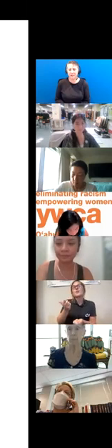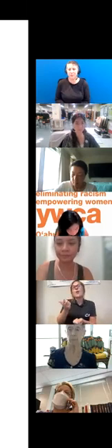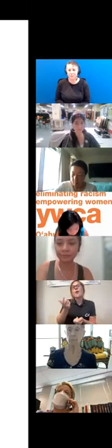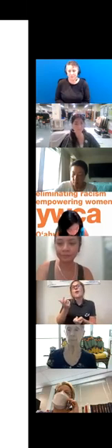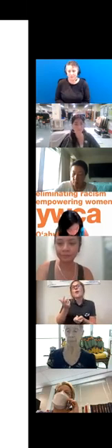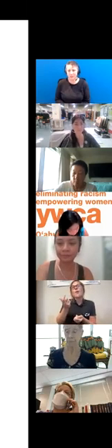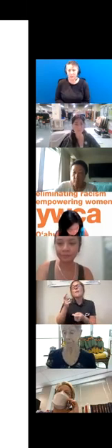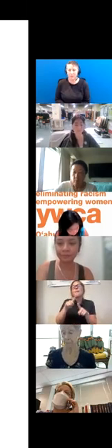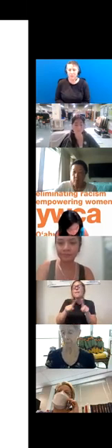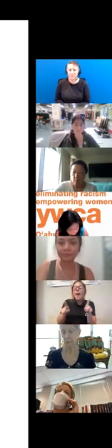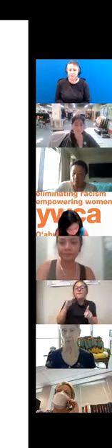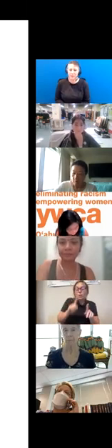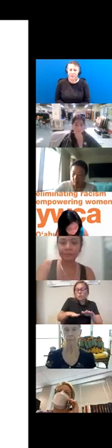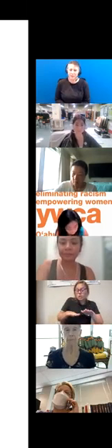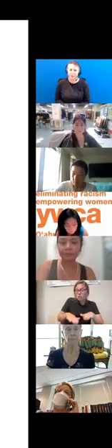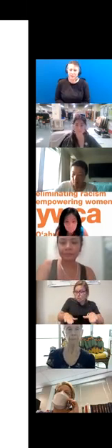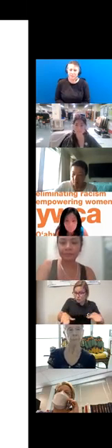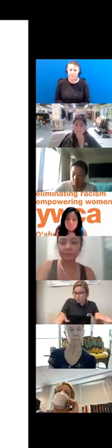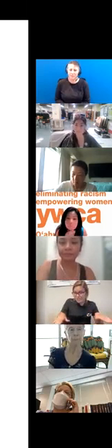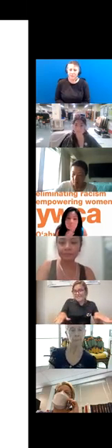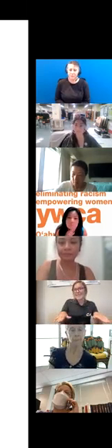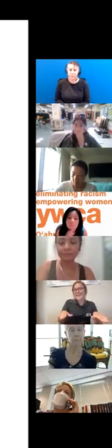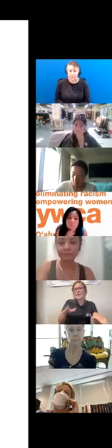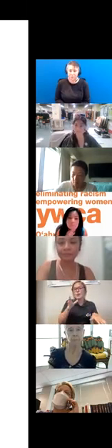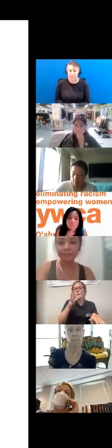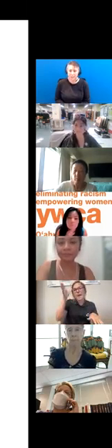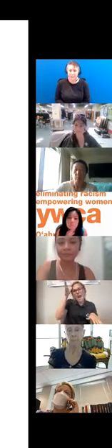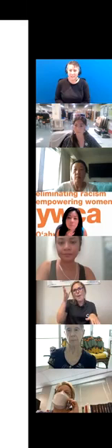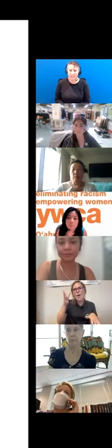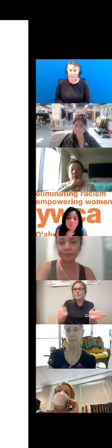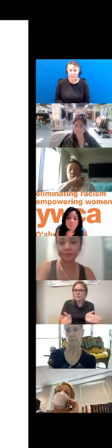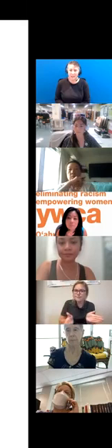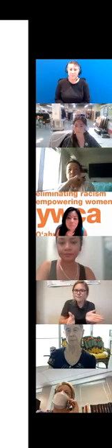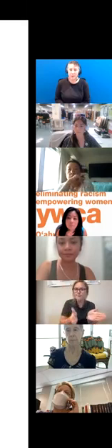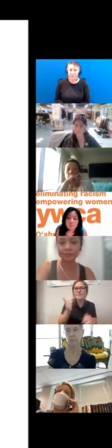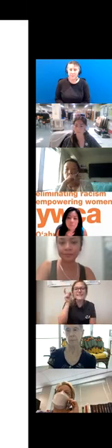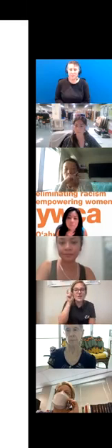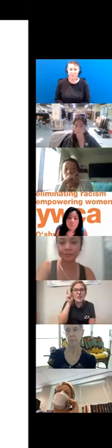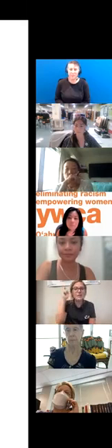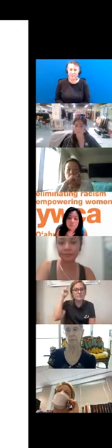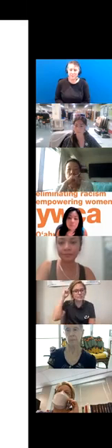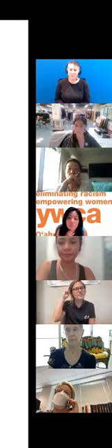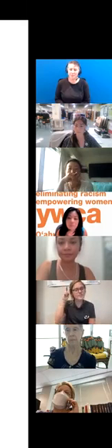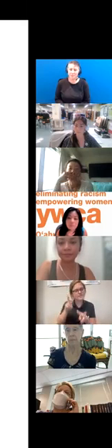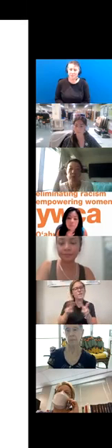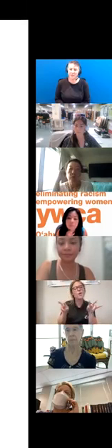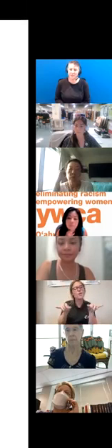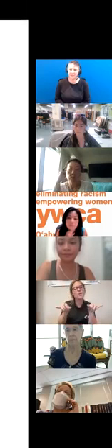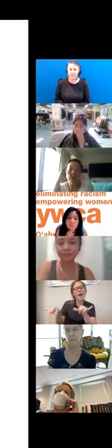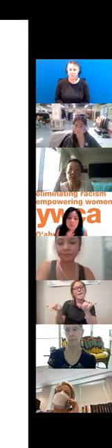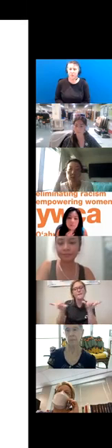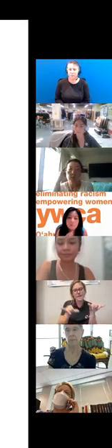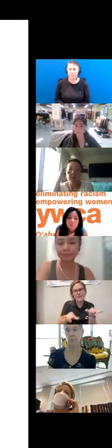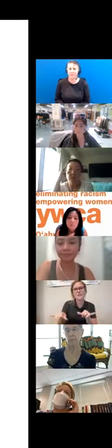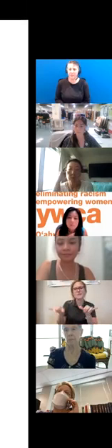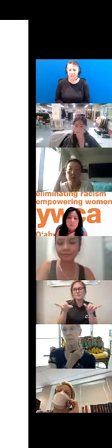varying levels of hearing. So for children, parents usually encourage them to wear their hearing